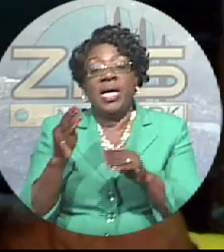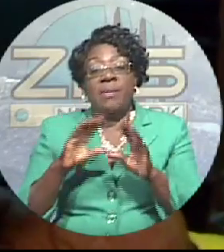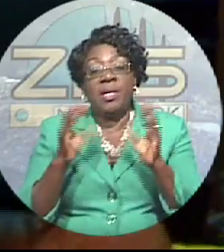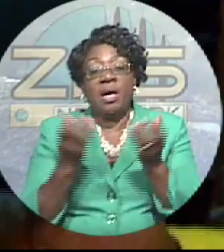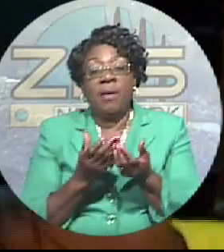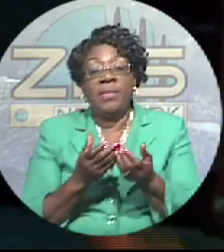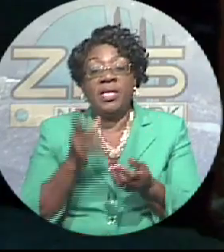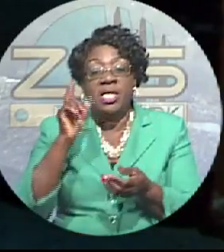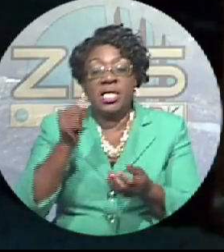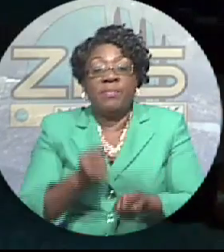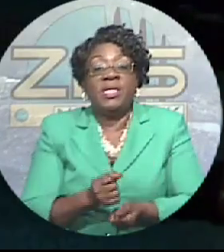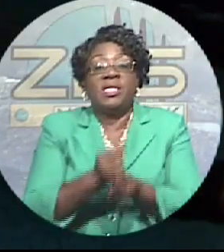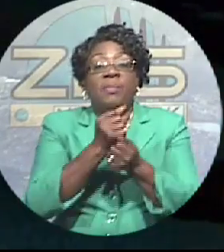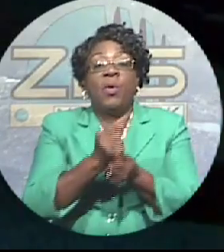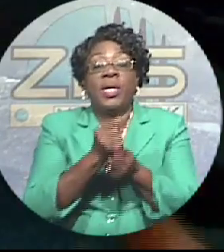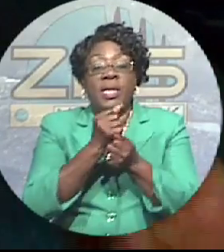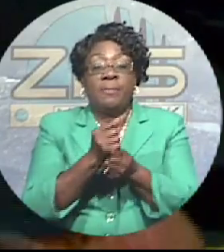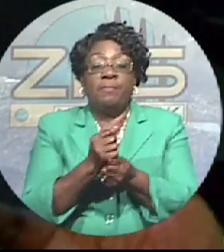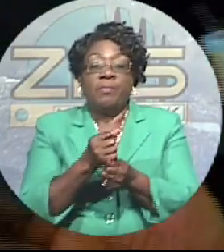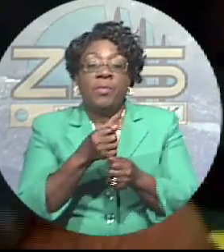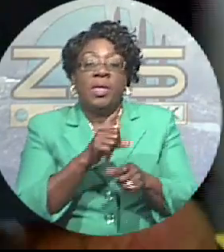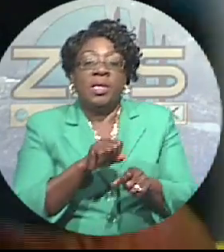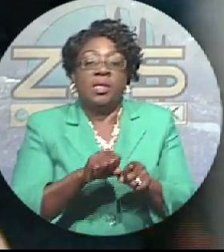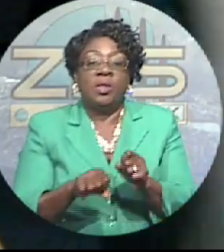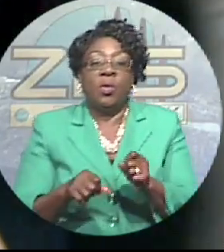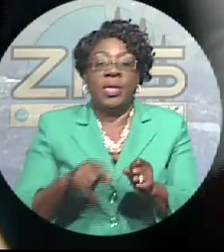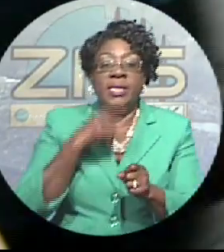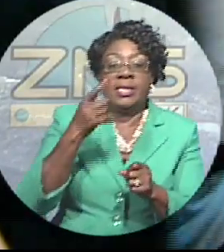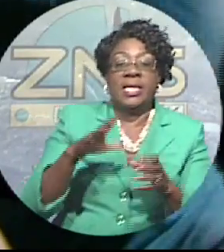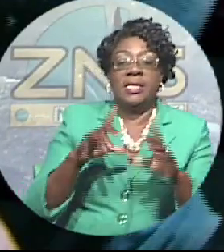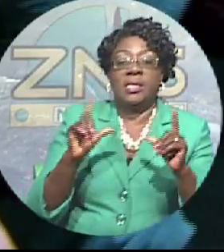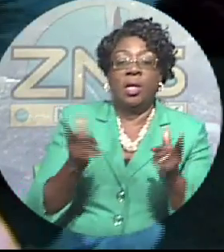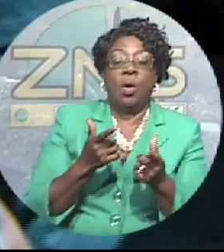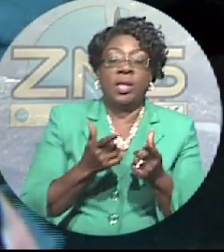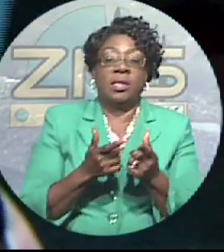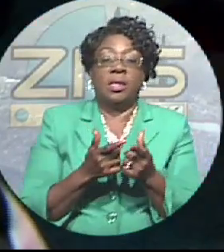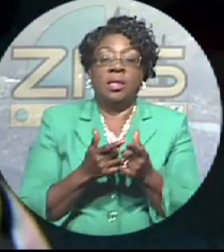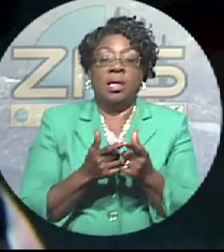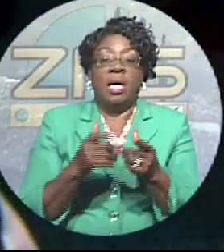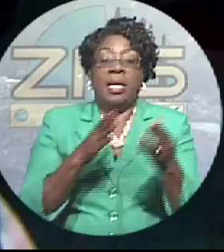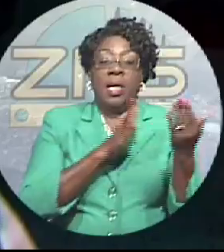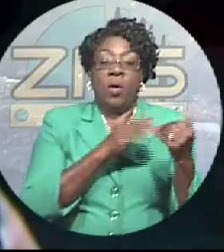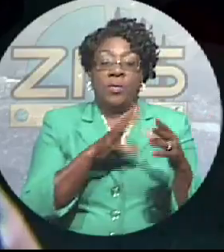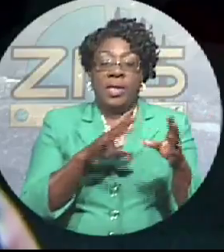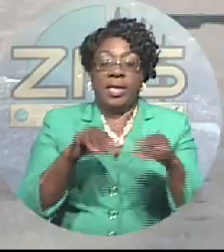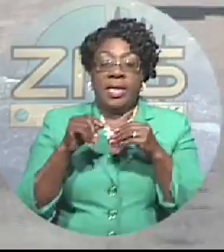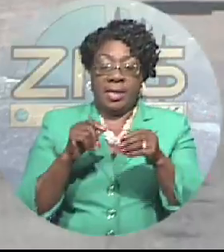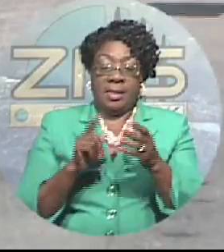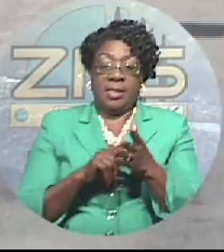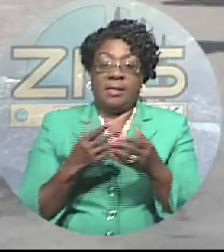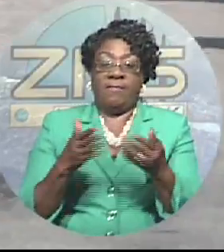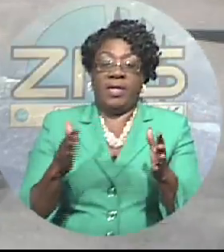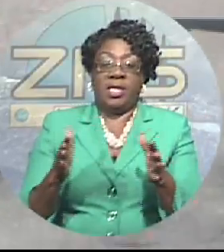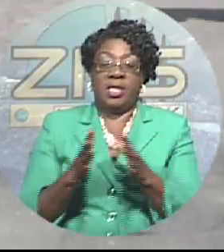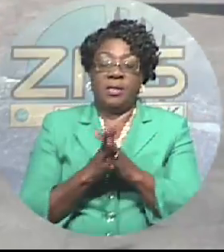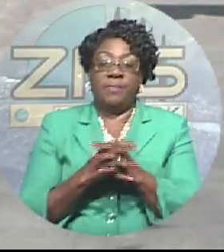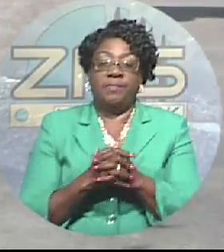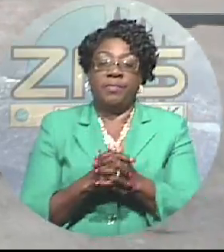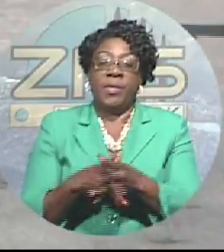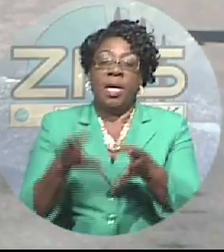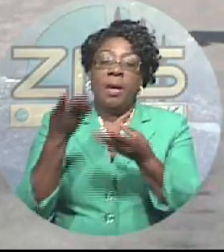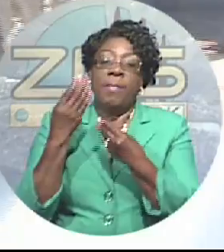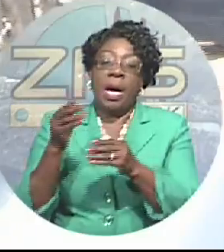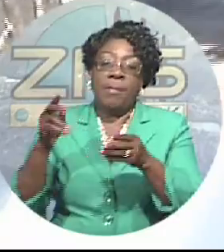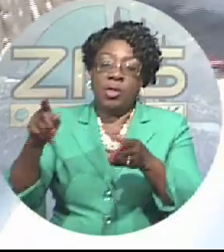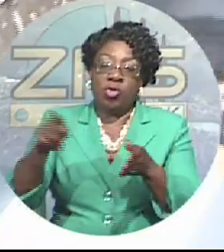they should be supported. So it says a lot to answer your question, and I hope they can get the support. Bahamas Striping Group of